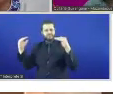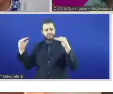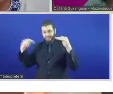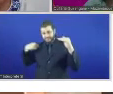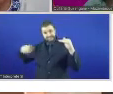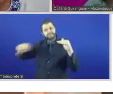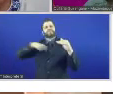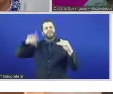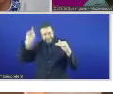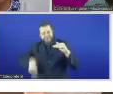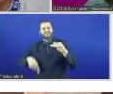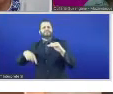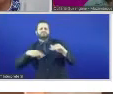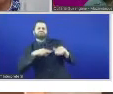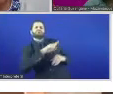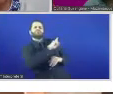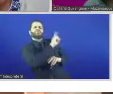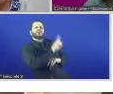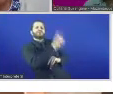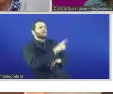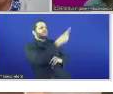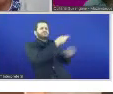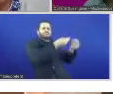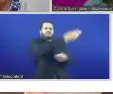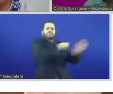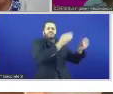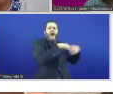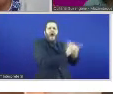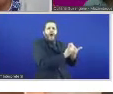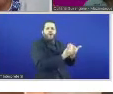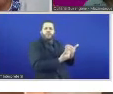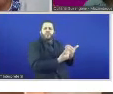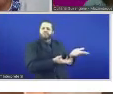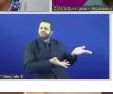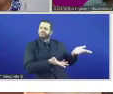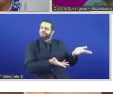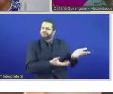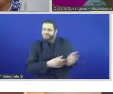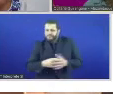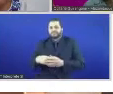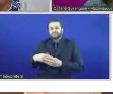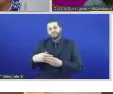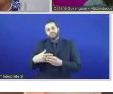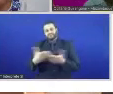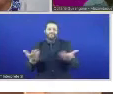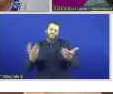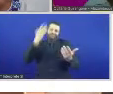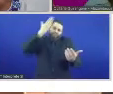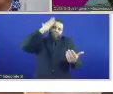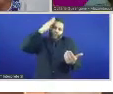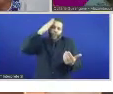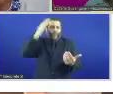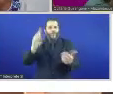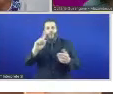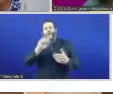believe that if we map and amplify the voice and movements of women and the expertise from district level